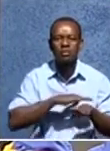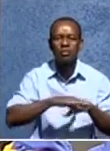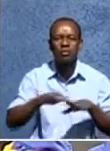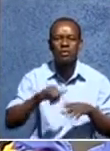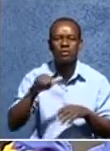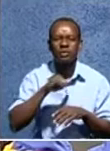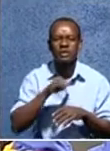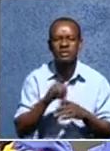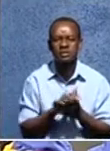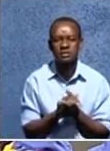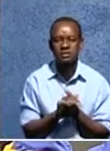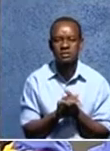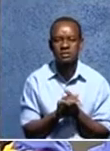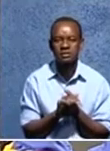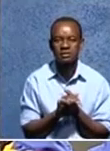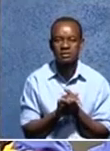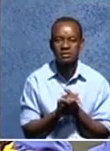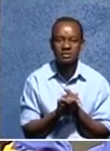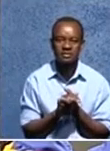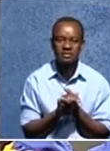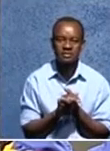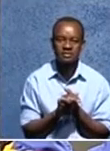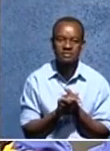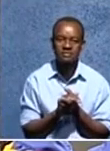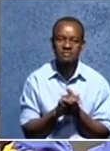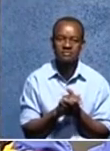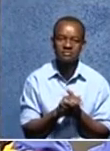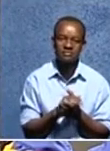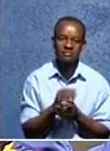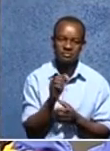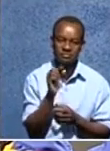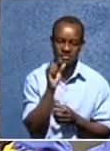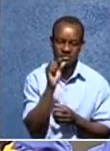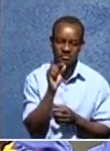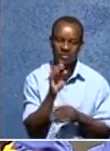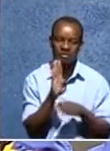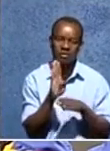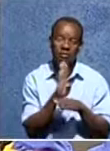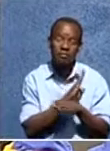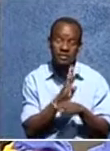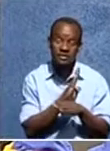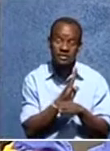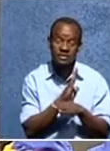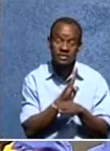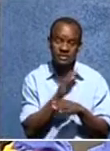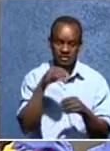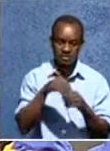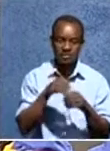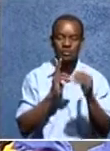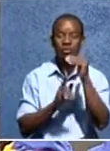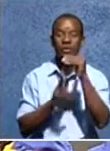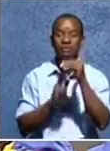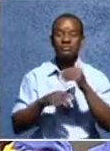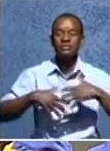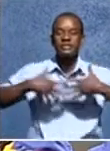just establishing a small business. In the tourism field? In the tourism industry. So mm-hmm. I just wanted to